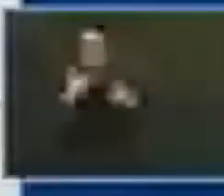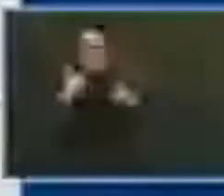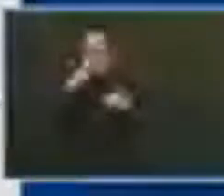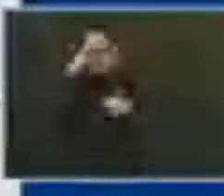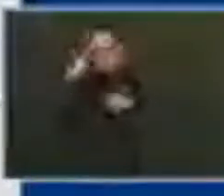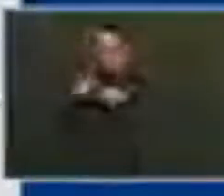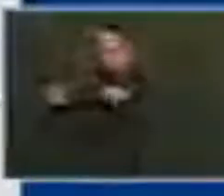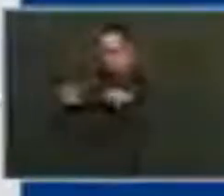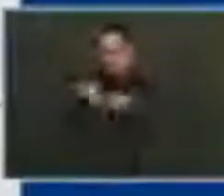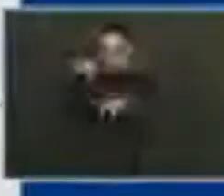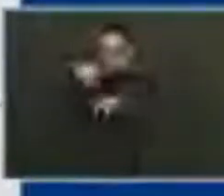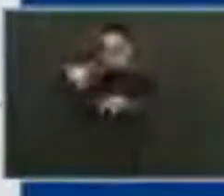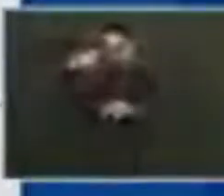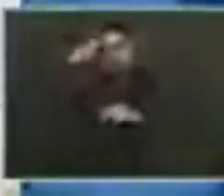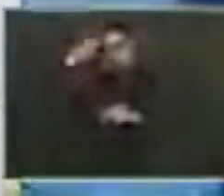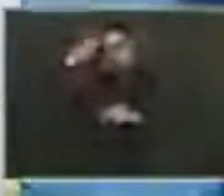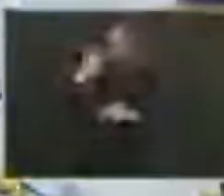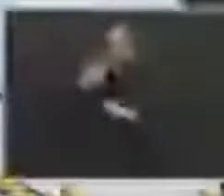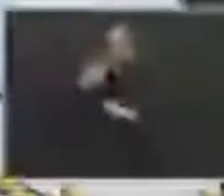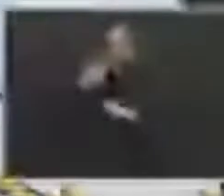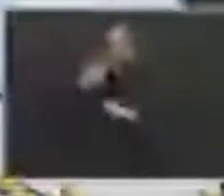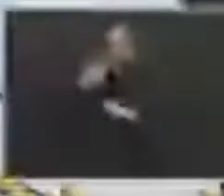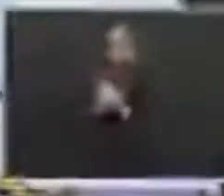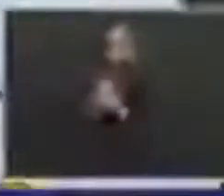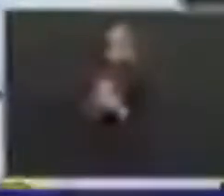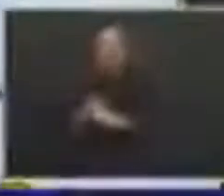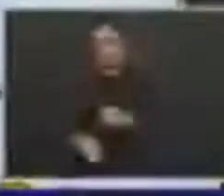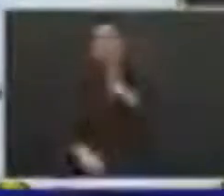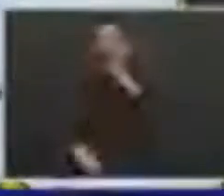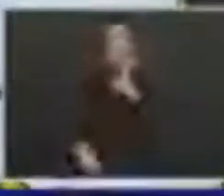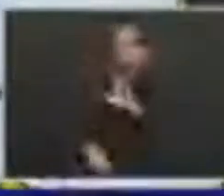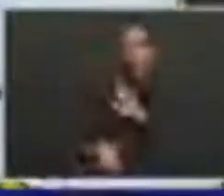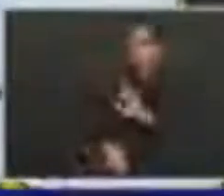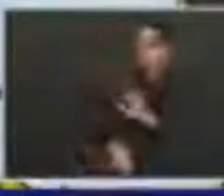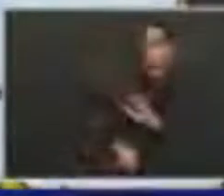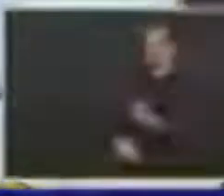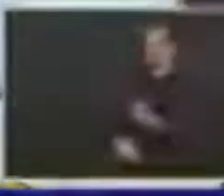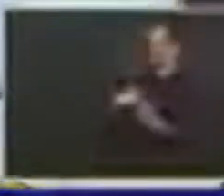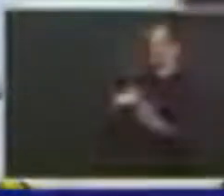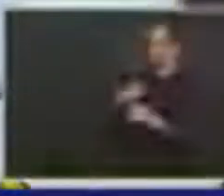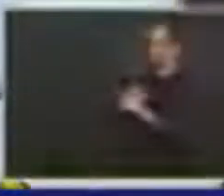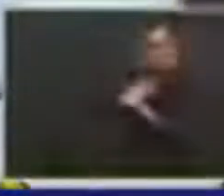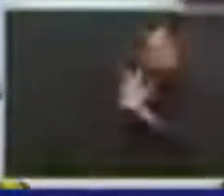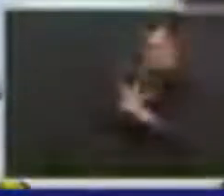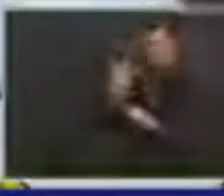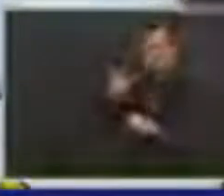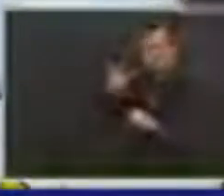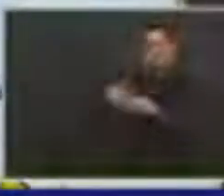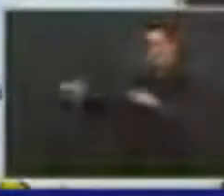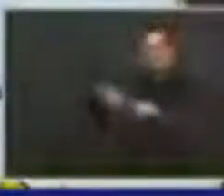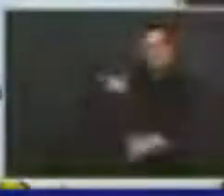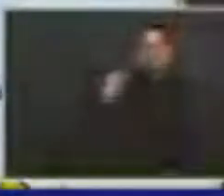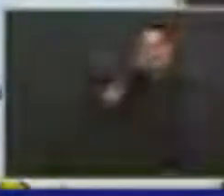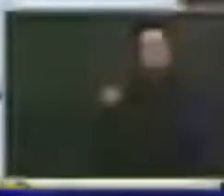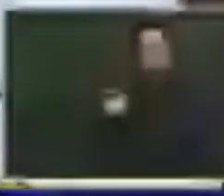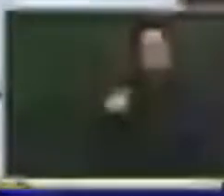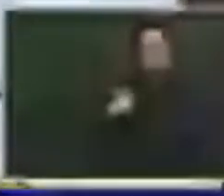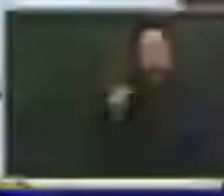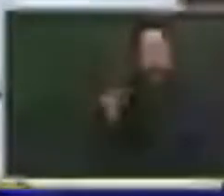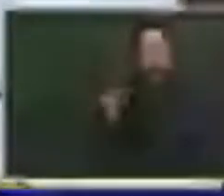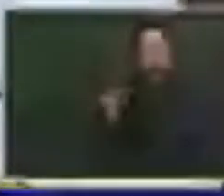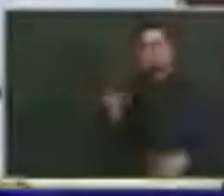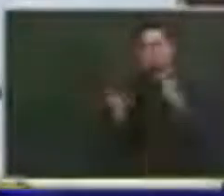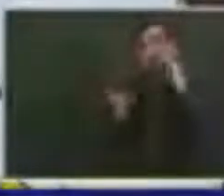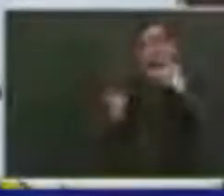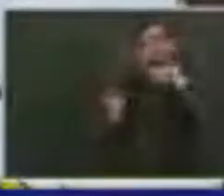These are people coming in because of COVID. And yes, that's the right answer. So, but bear with me because I'll tell you. So